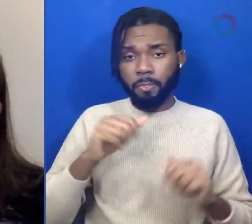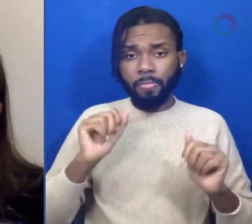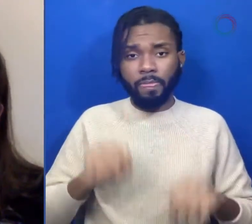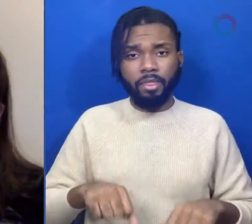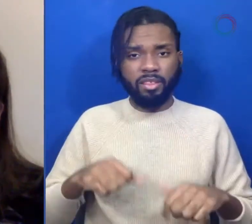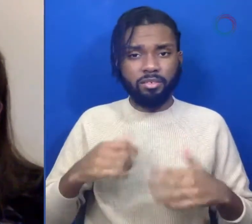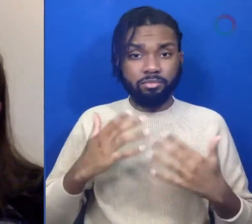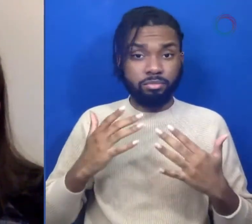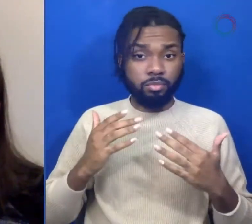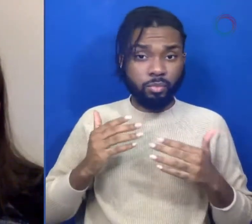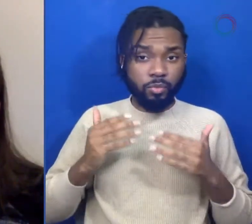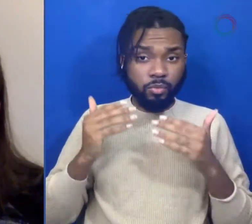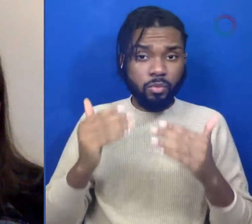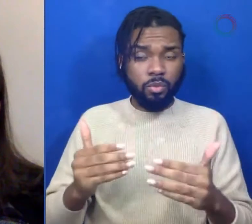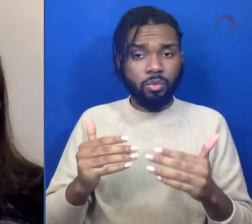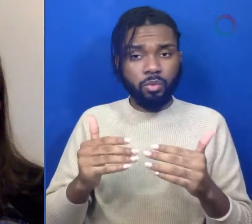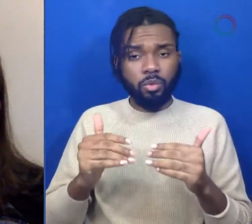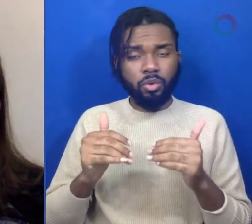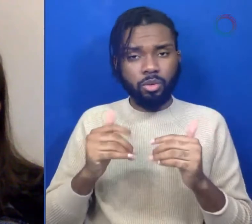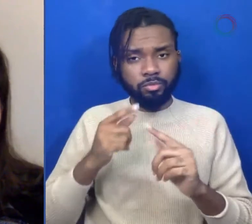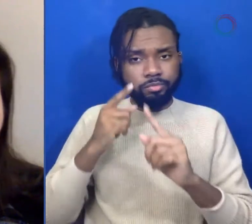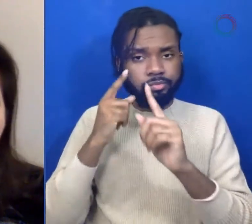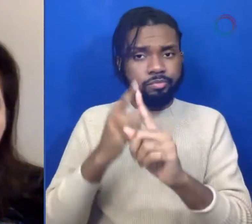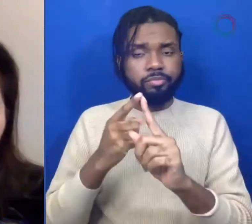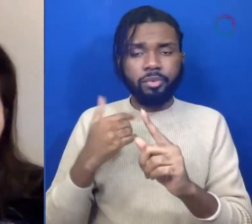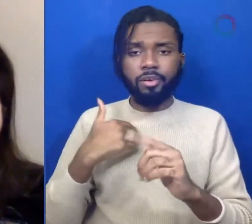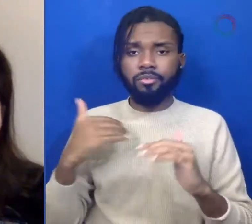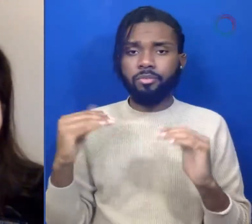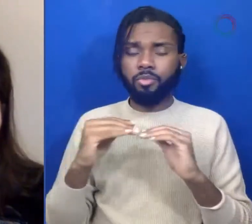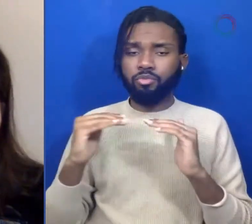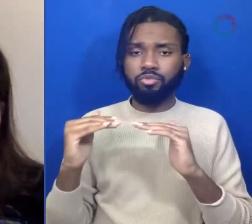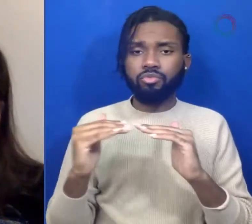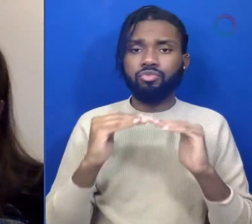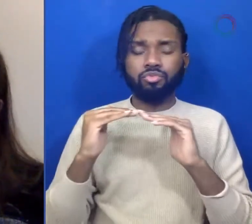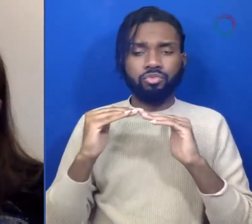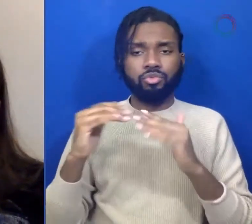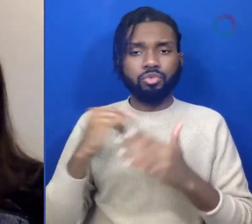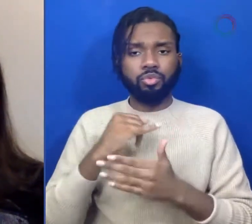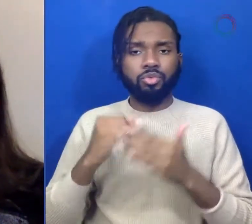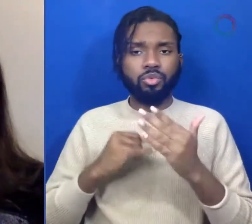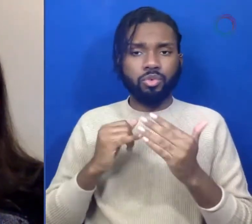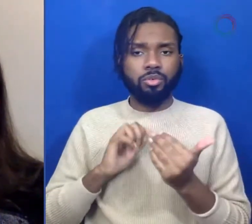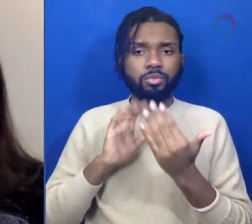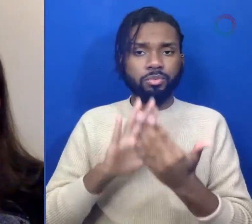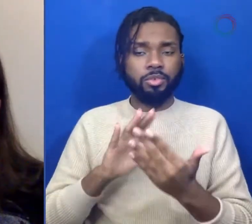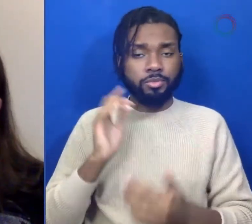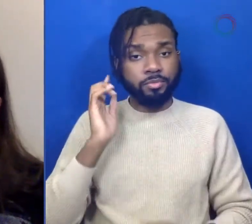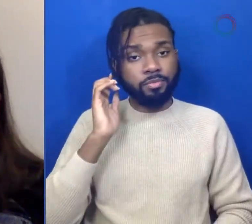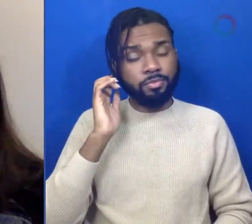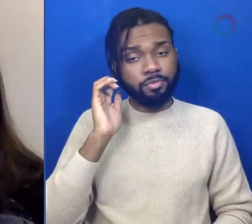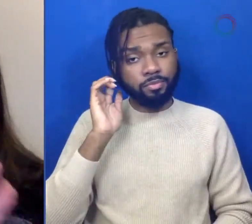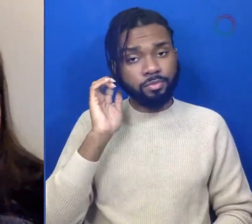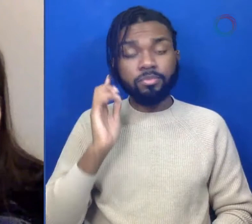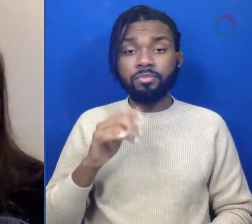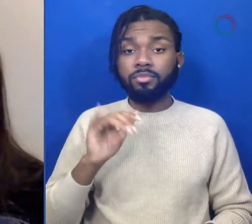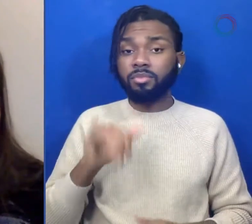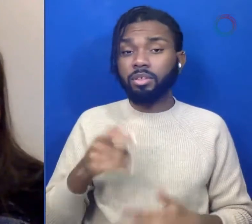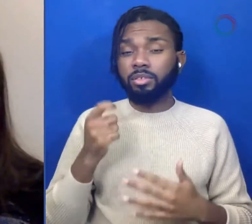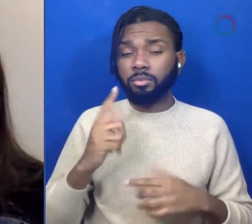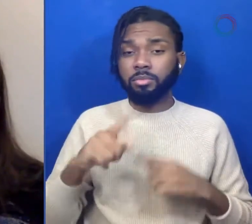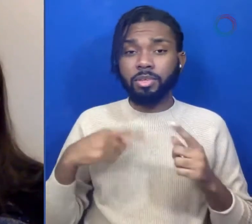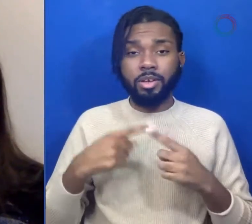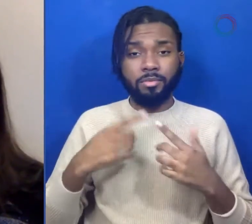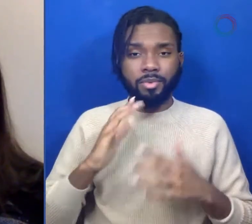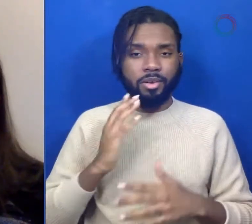about how we can move forward towards a more just and equitable arts practice. So that's a little bit of the Producer Hub